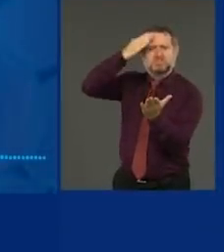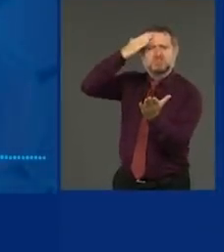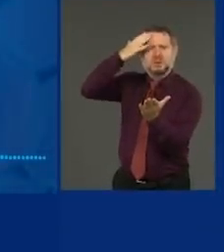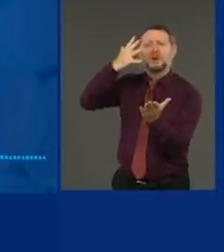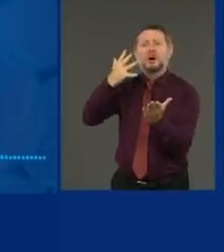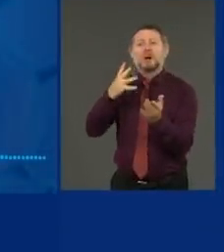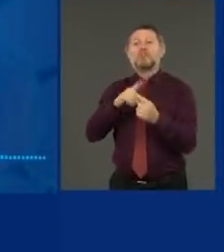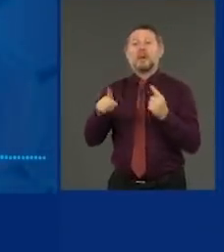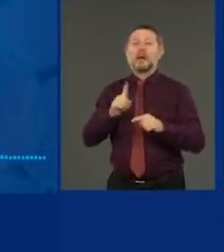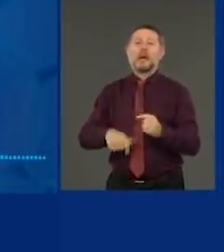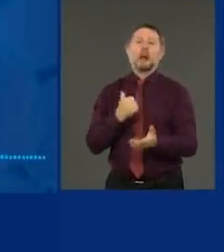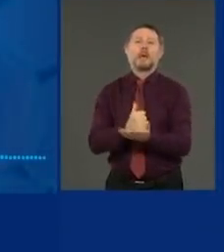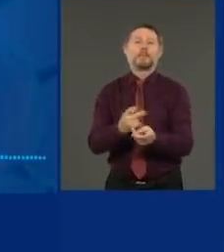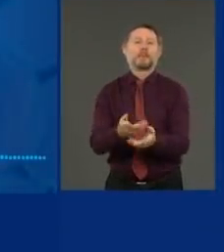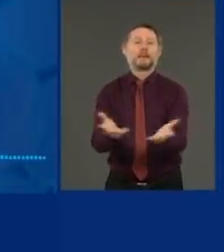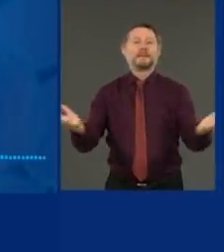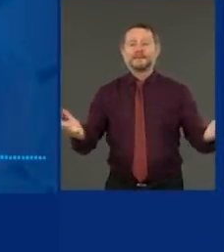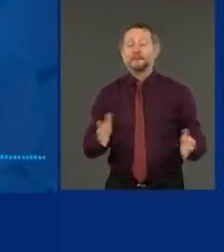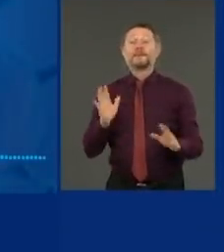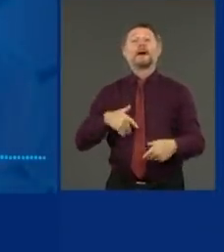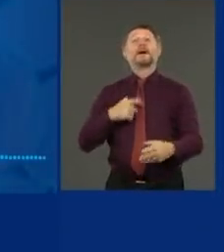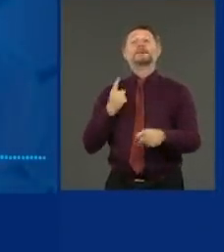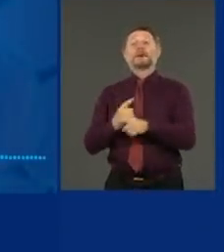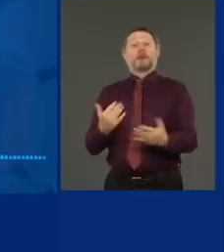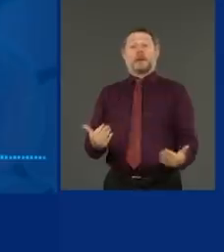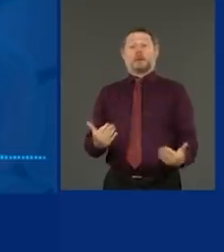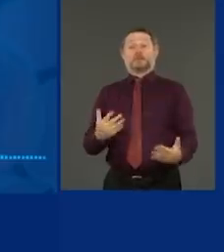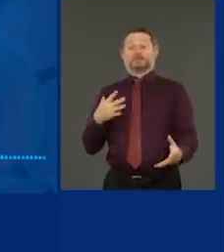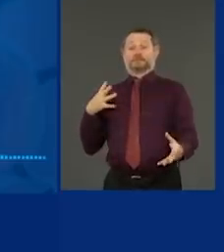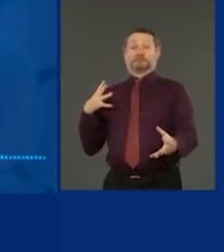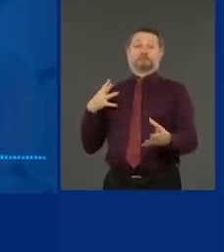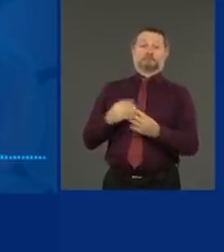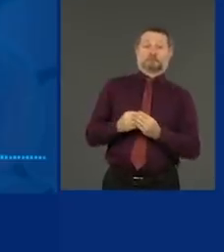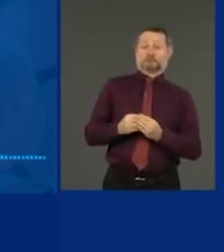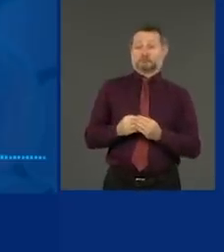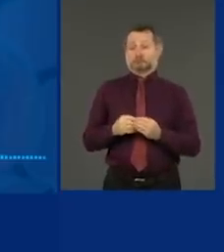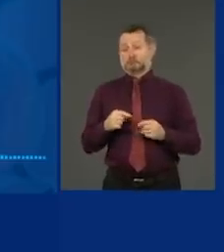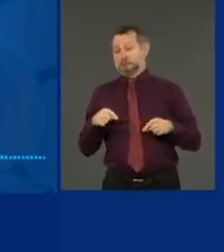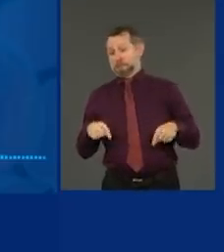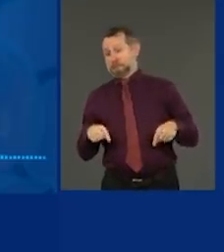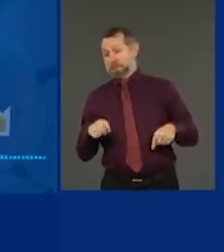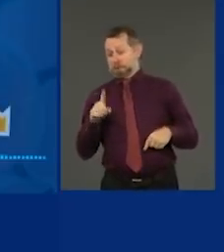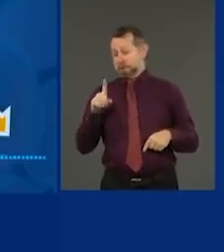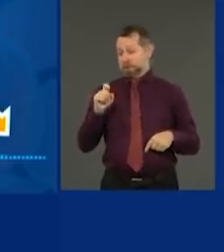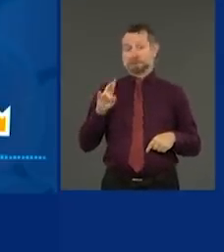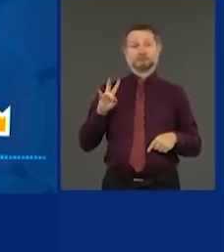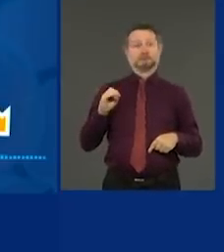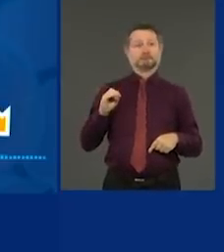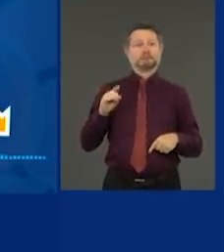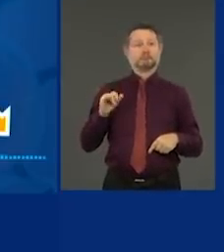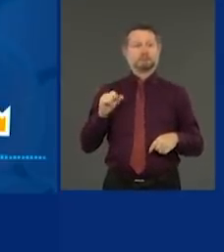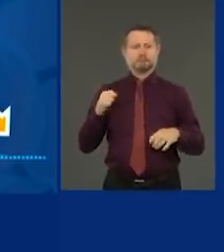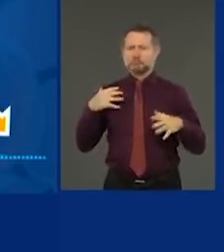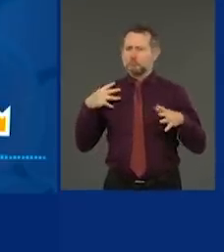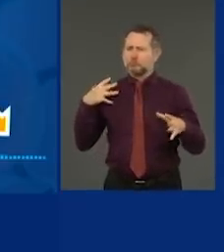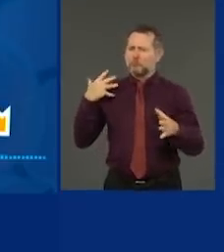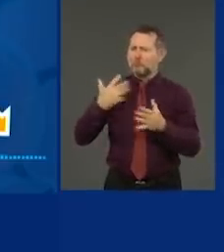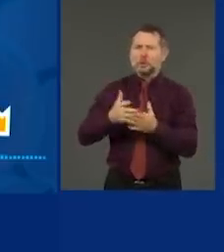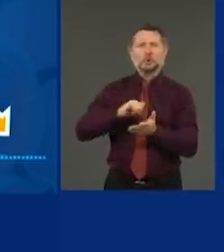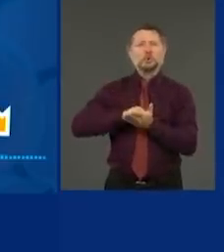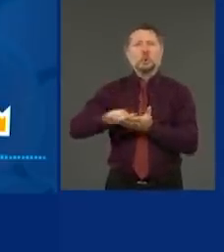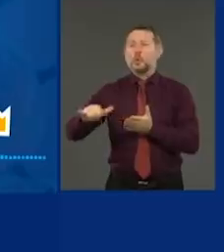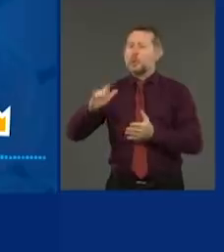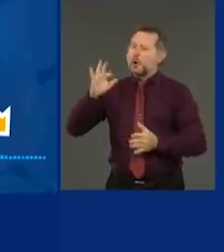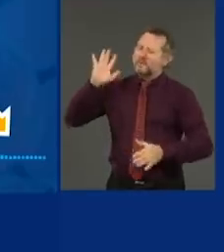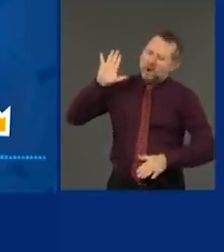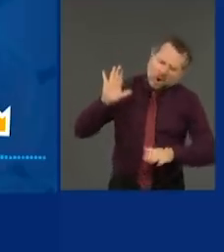Right now, New York has one of the lowest infection rates in the country. Our infection